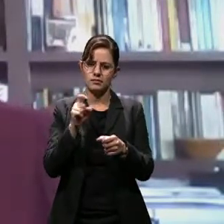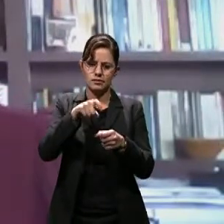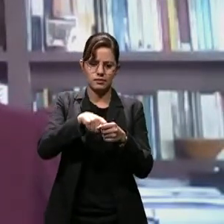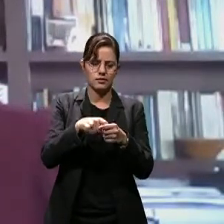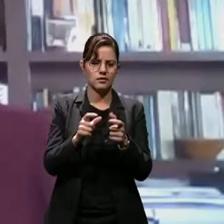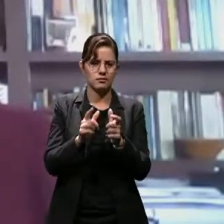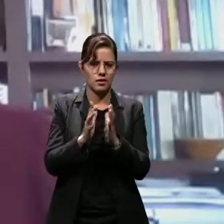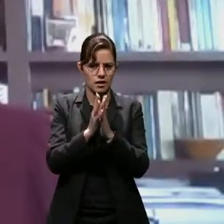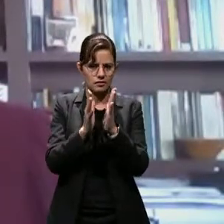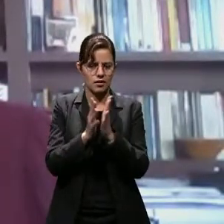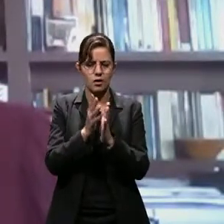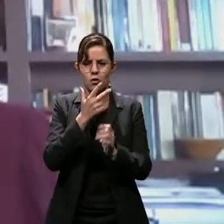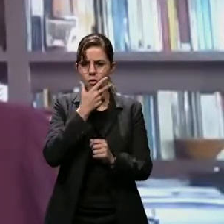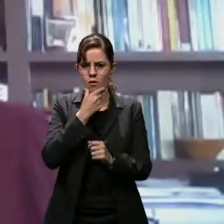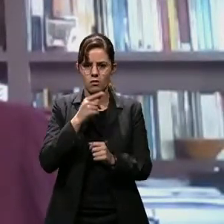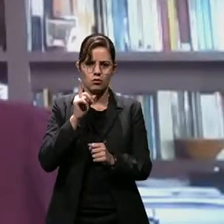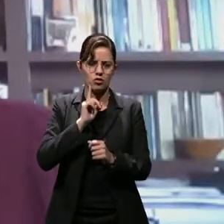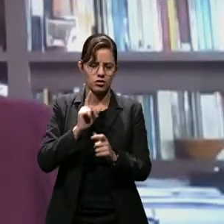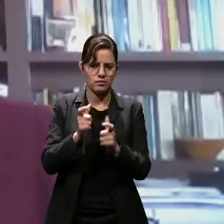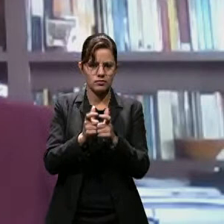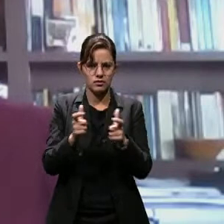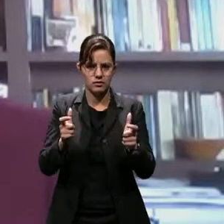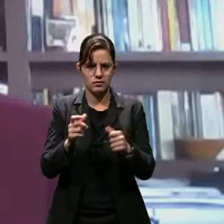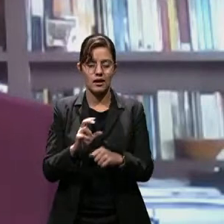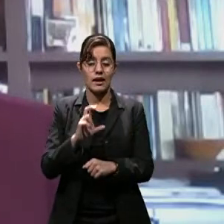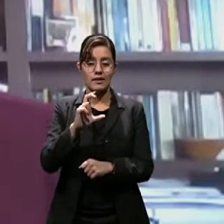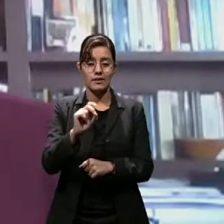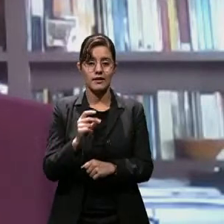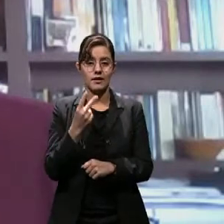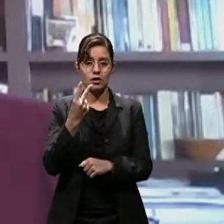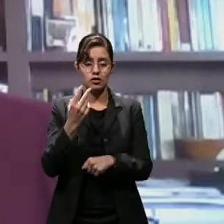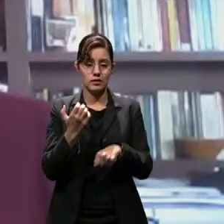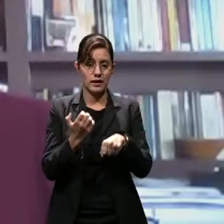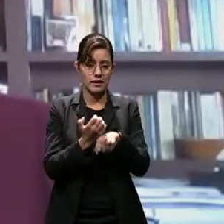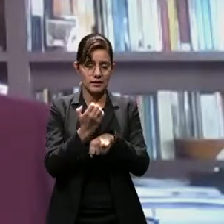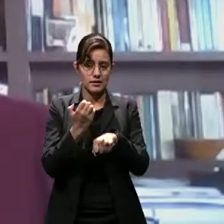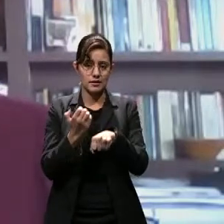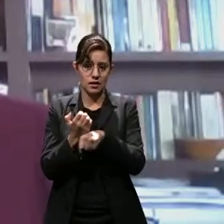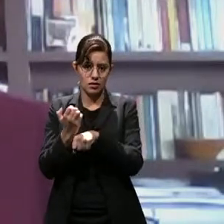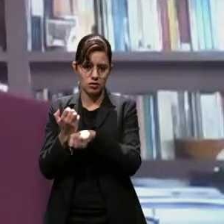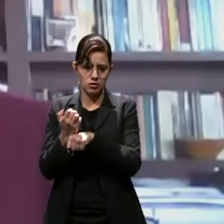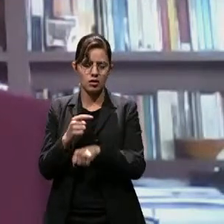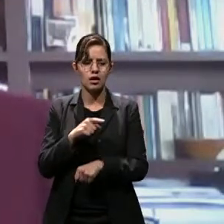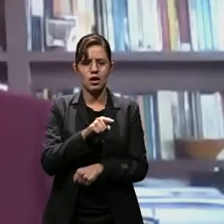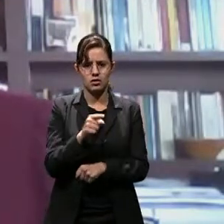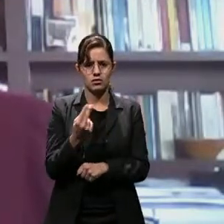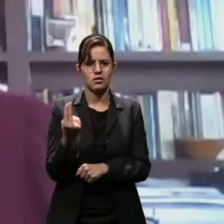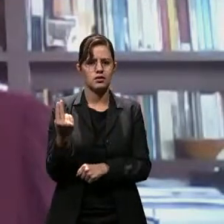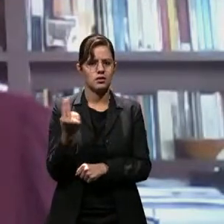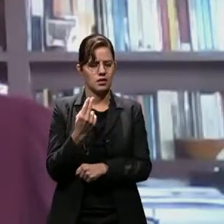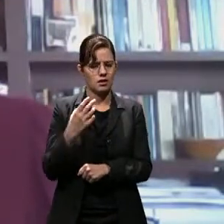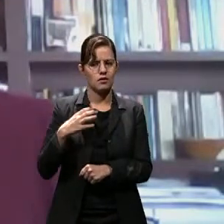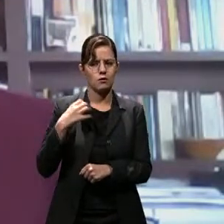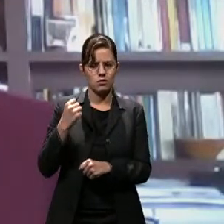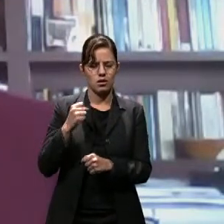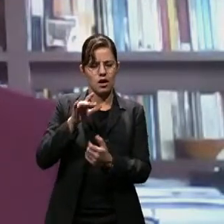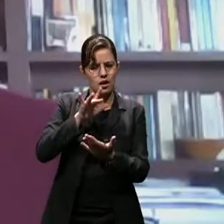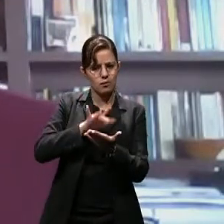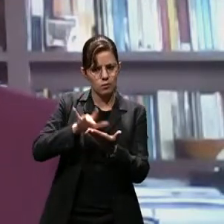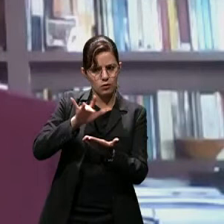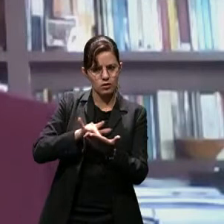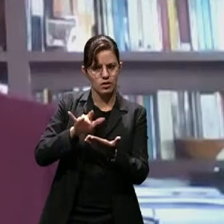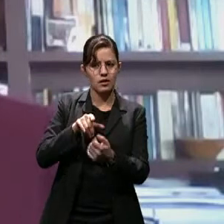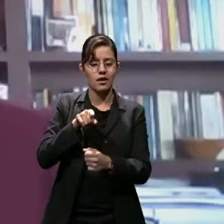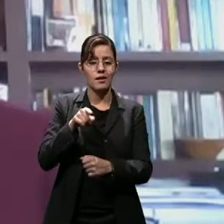is quite important to have affirmative actions in the 32 states that allow to reach